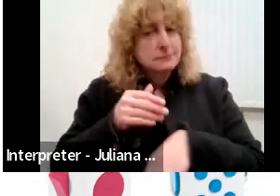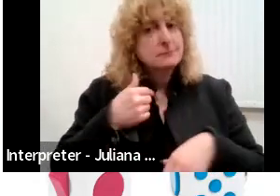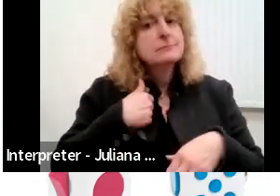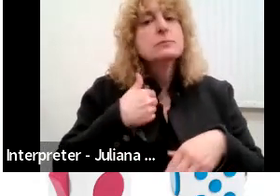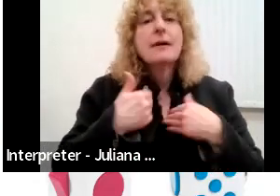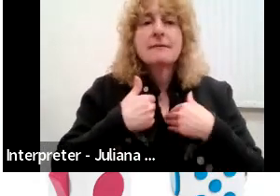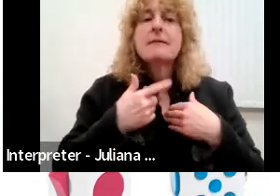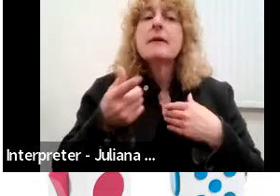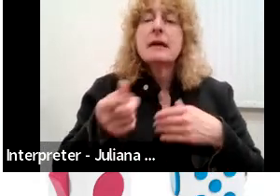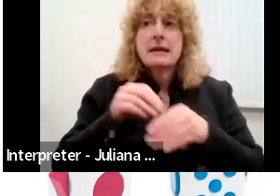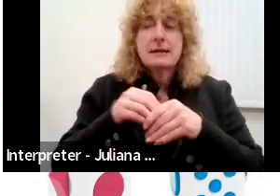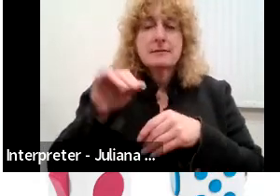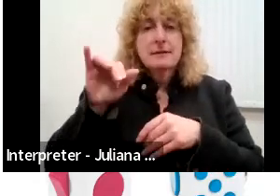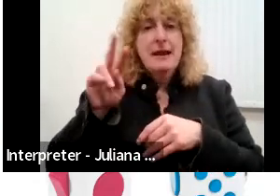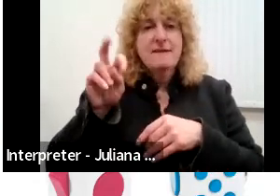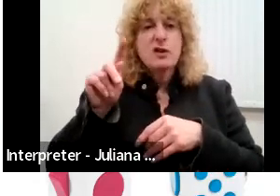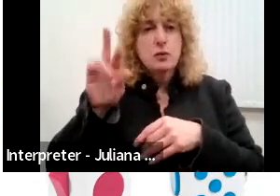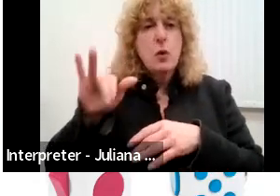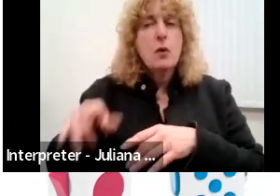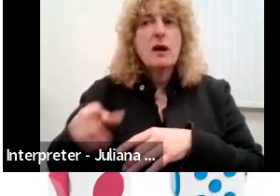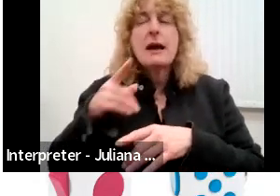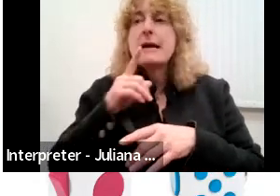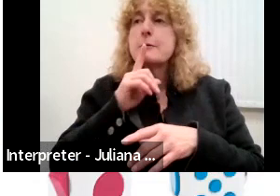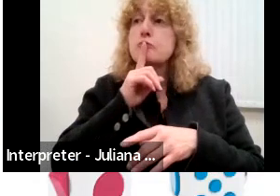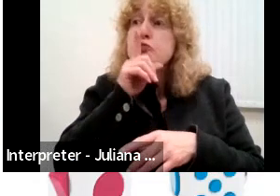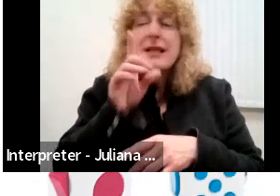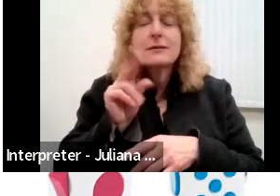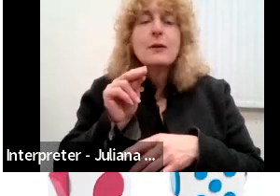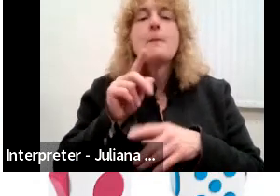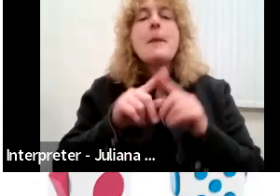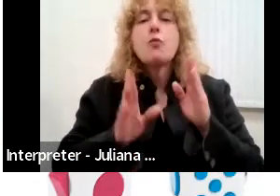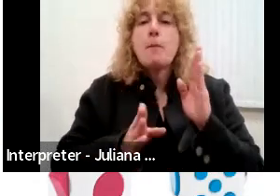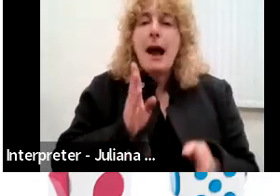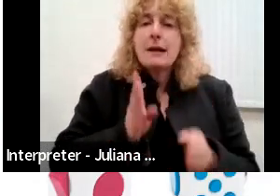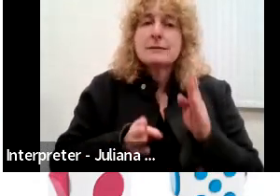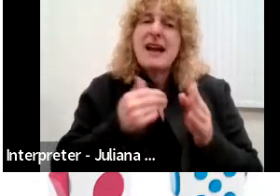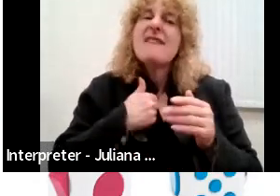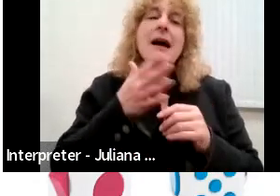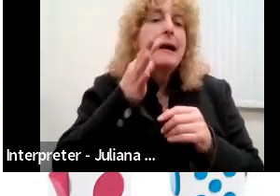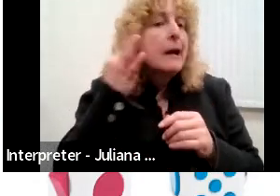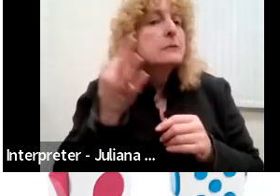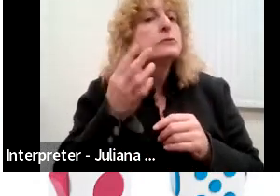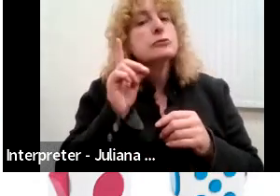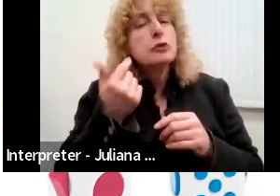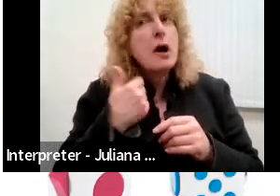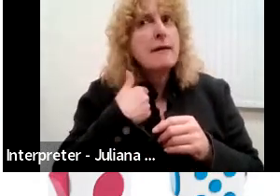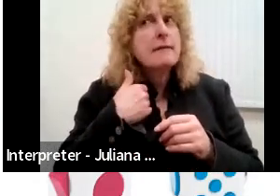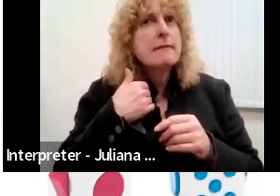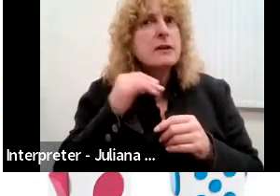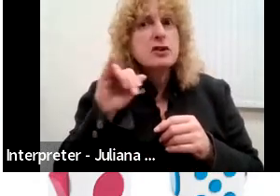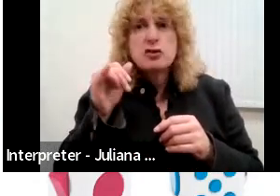Those companion pets, they are robotic pets. So we have cats and dogs. We even have